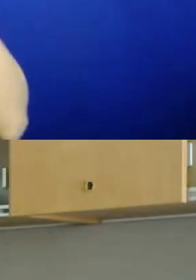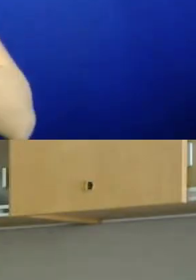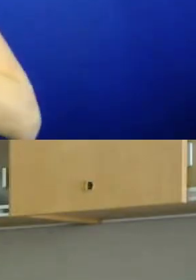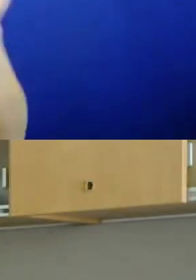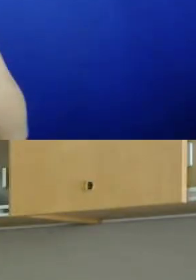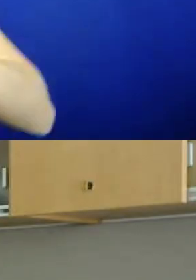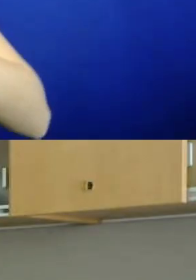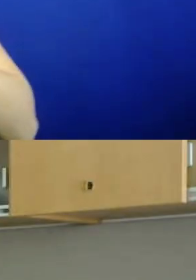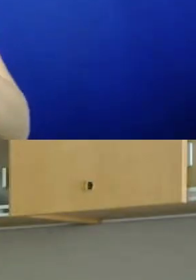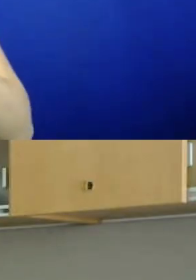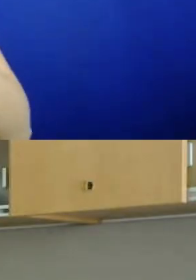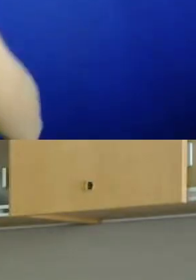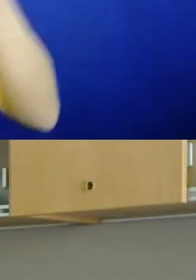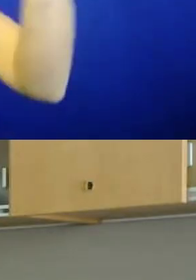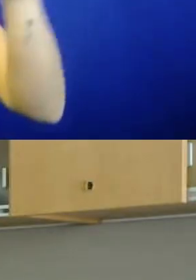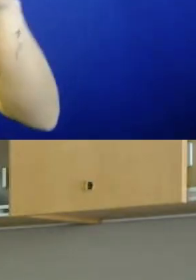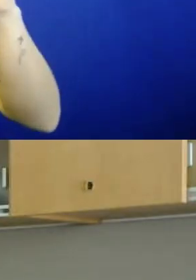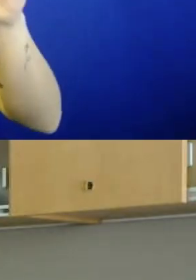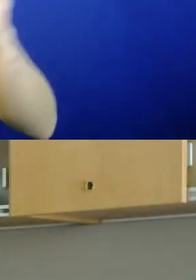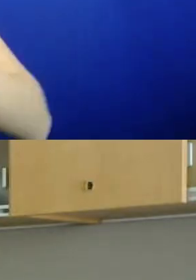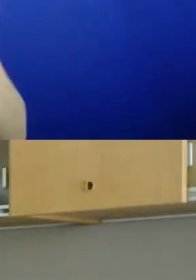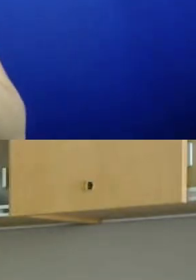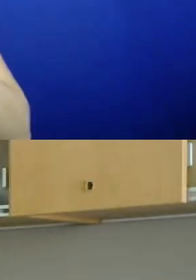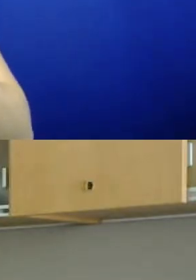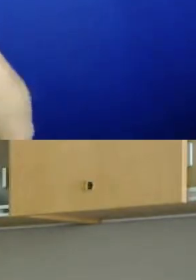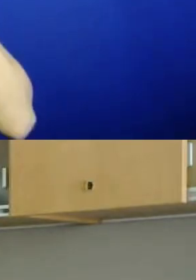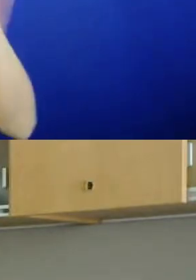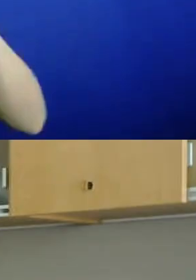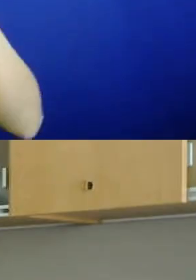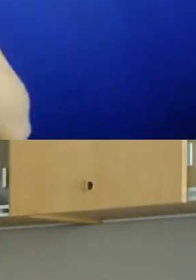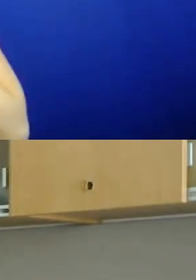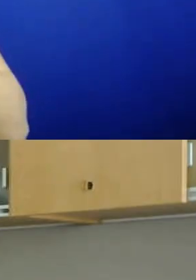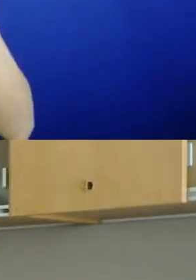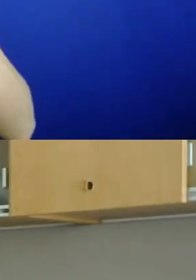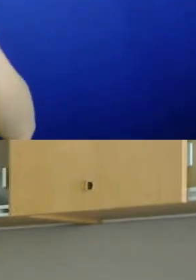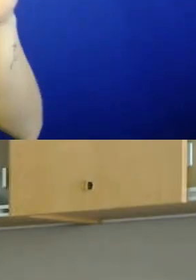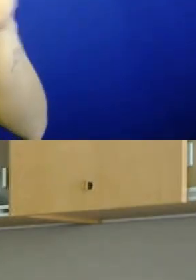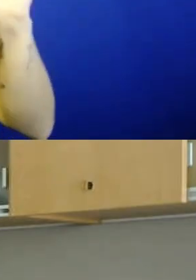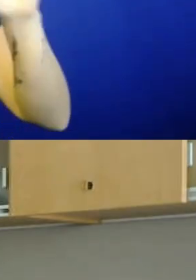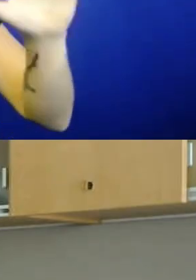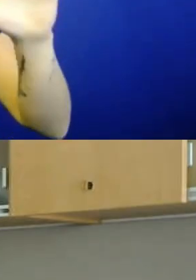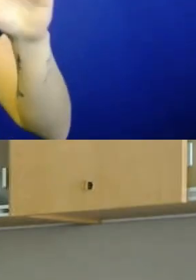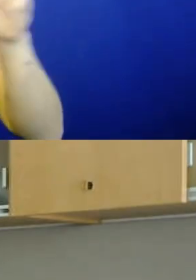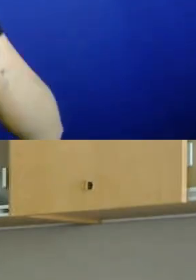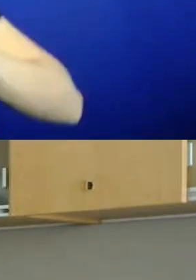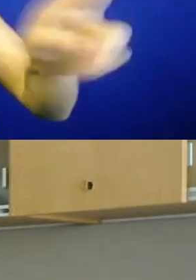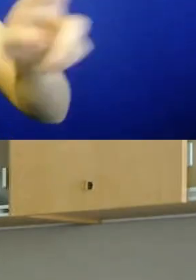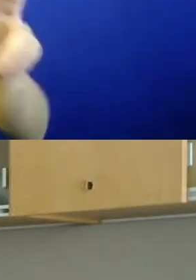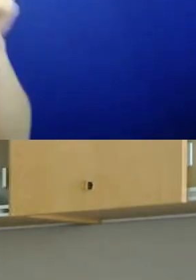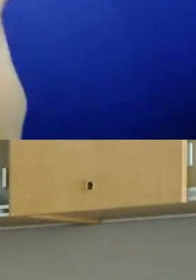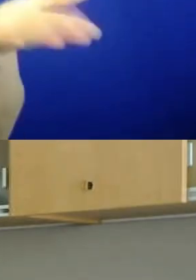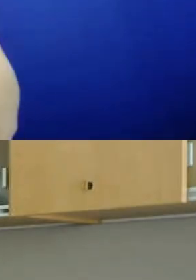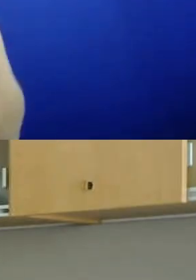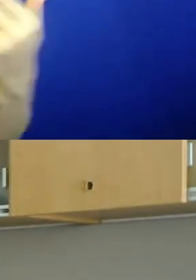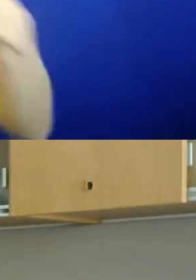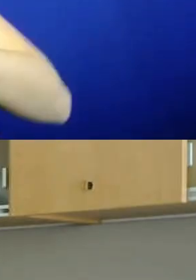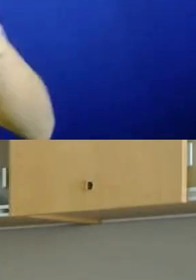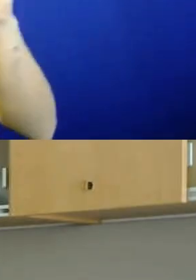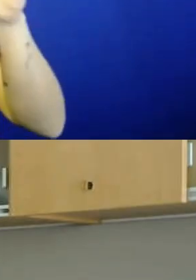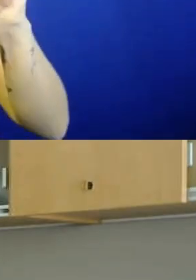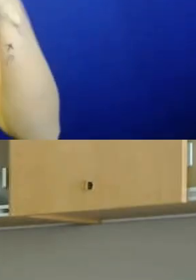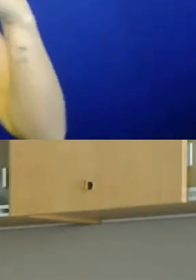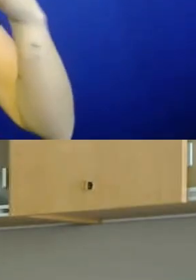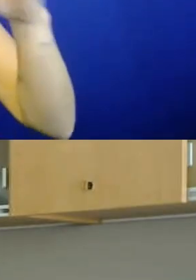community conversation in October, but we will be having our CCAC retreat. So I encourage everyone to come and join us for that on October